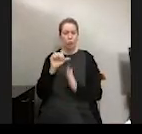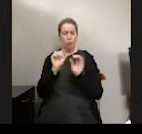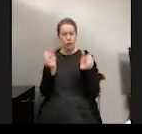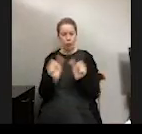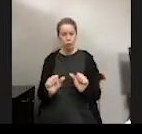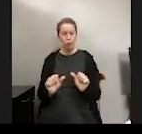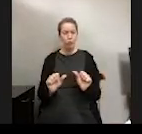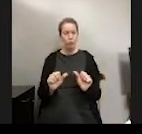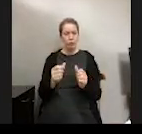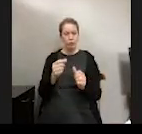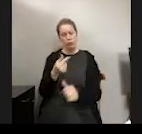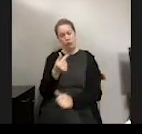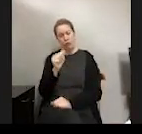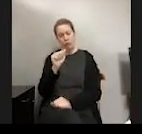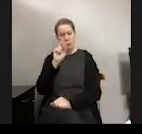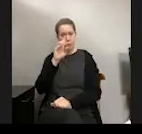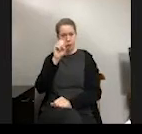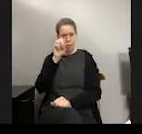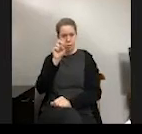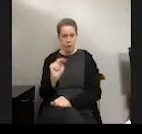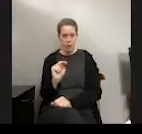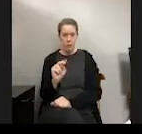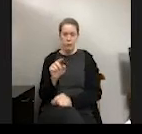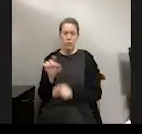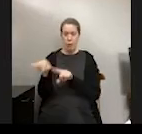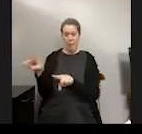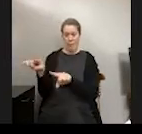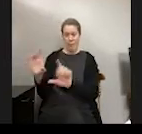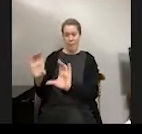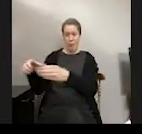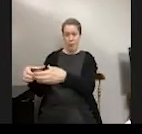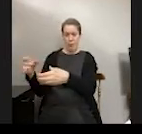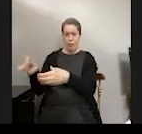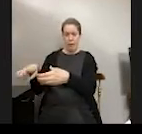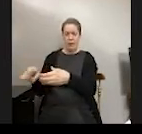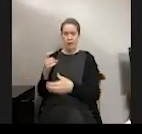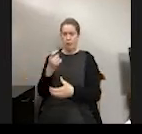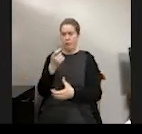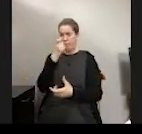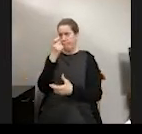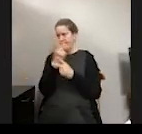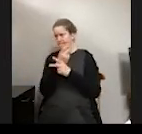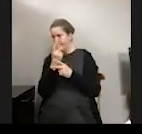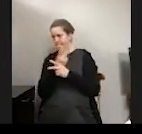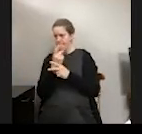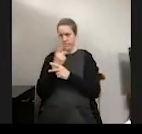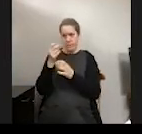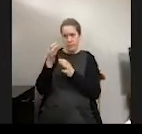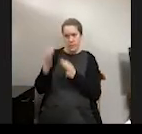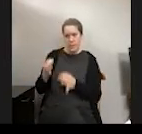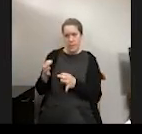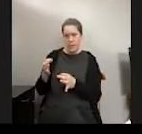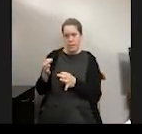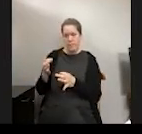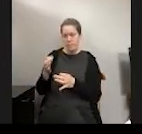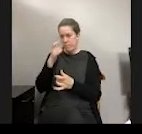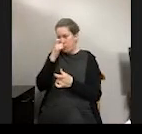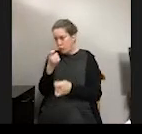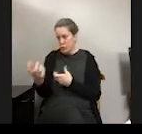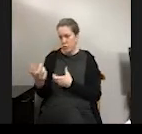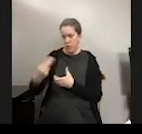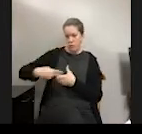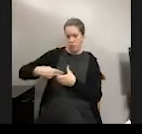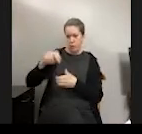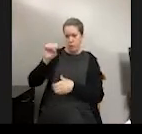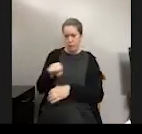whether they were interested in doing it just sort of as a live stream with no audience, or if it was important to them to actually be able